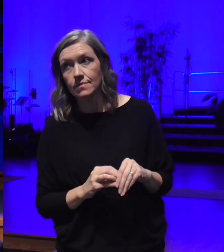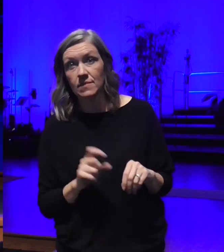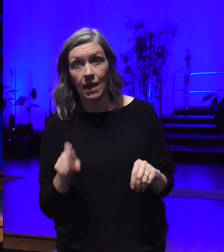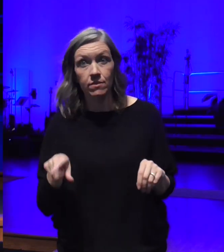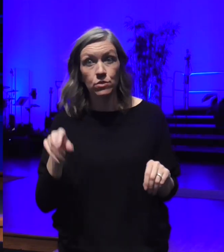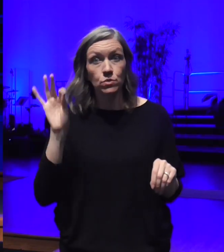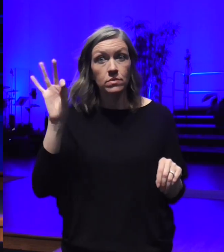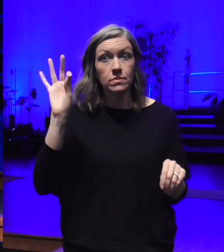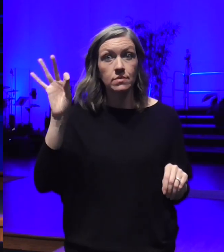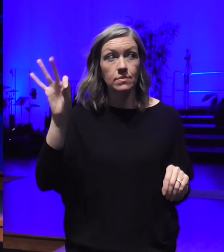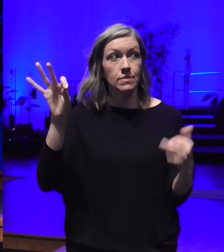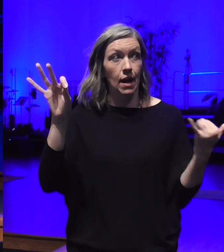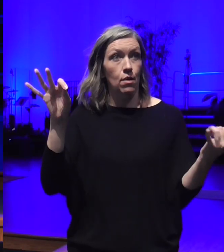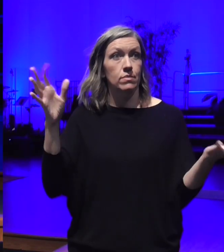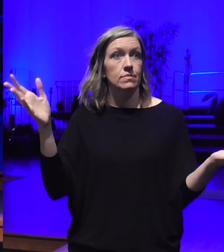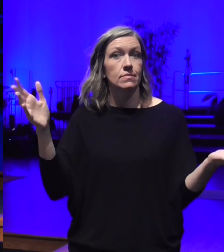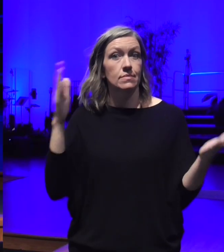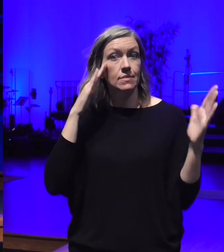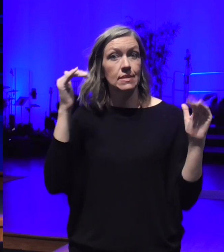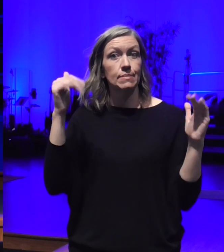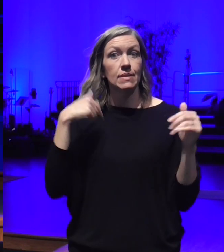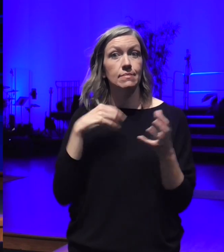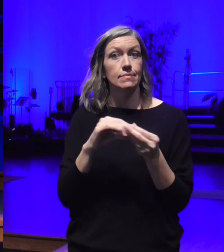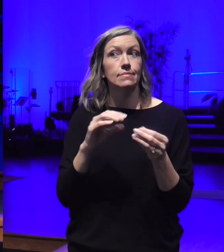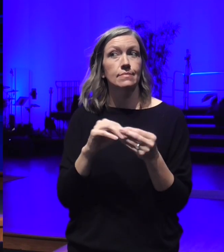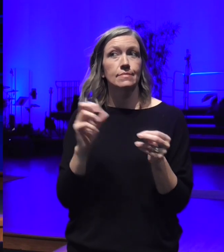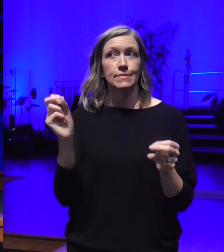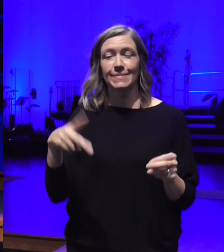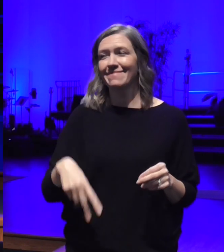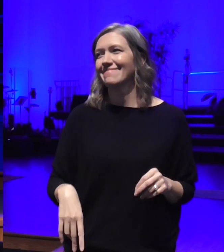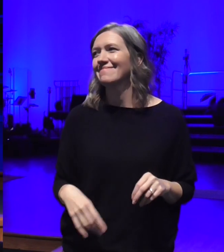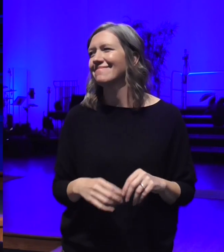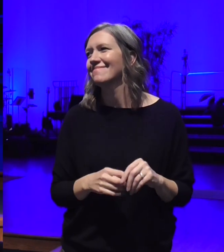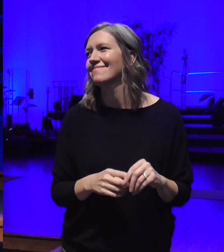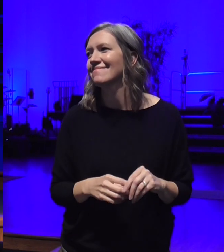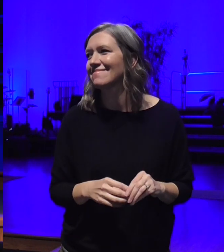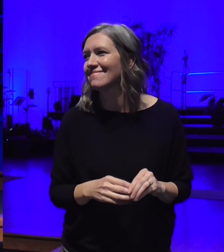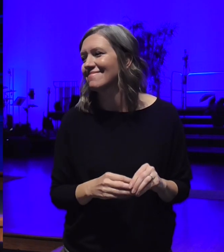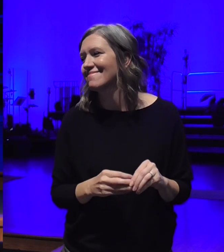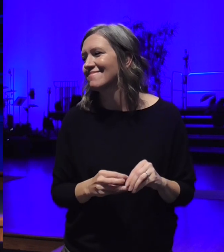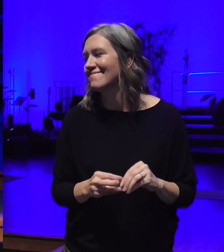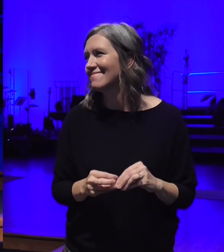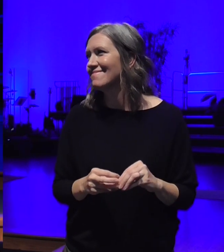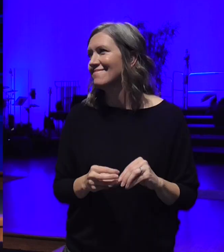Do I have to give a sermon now? You're expecting one of those, huh?